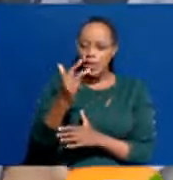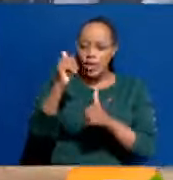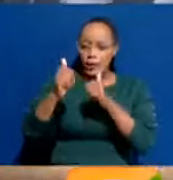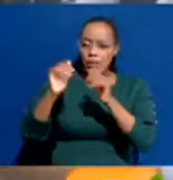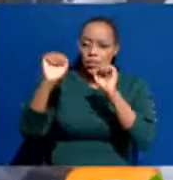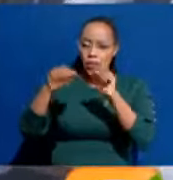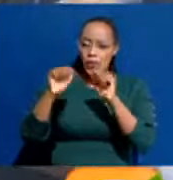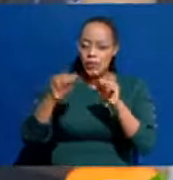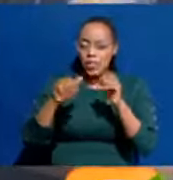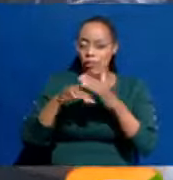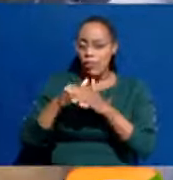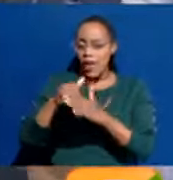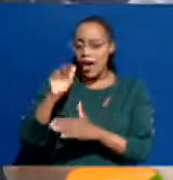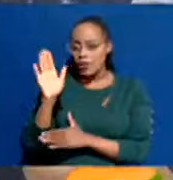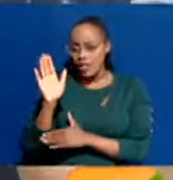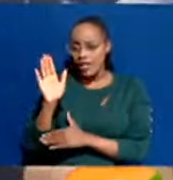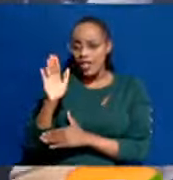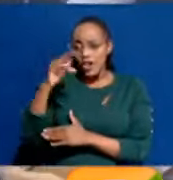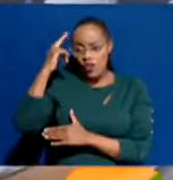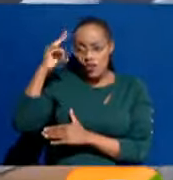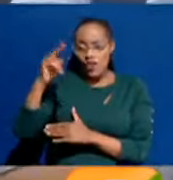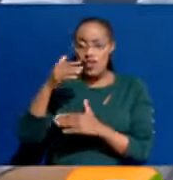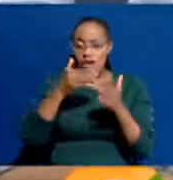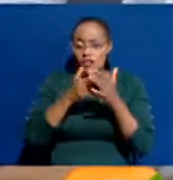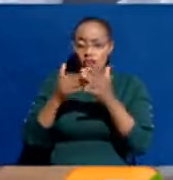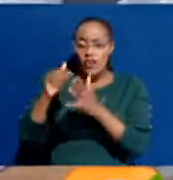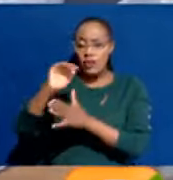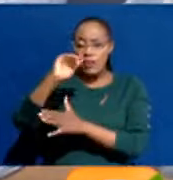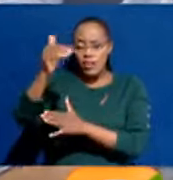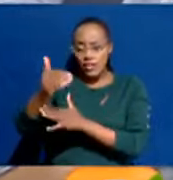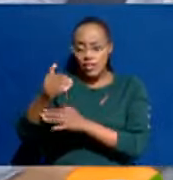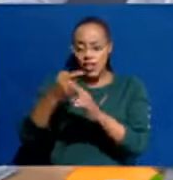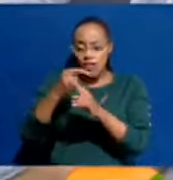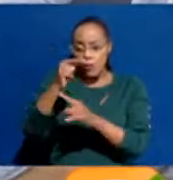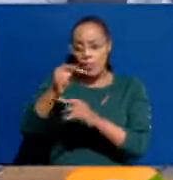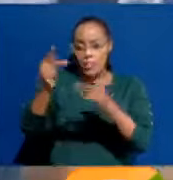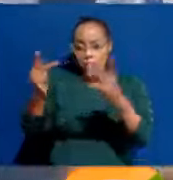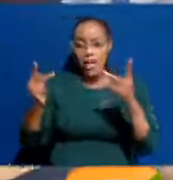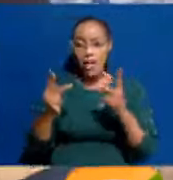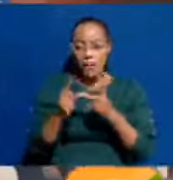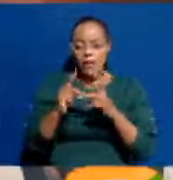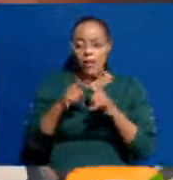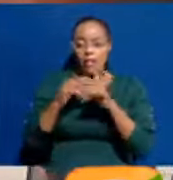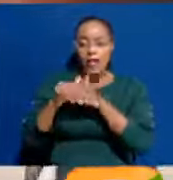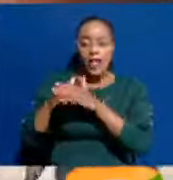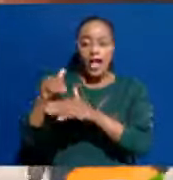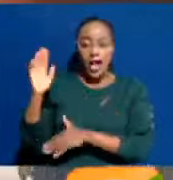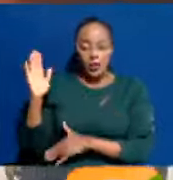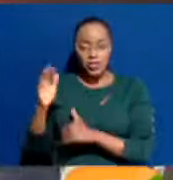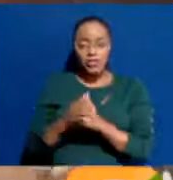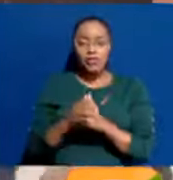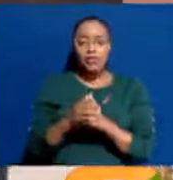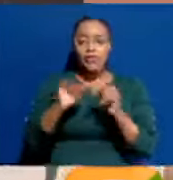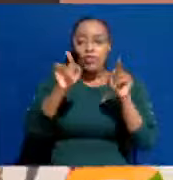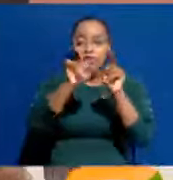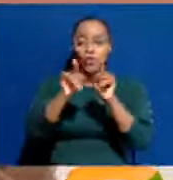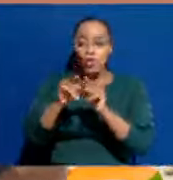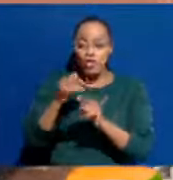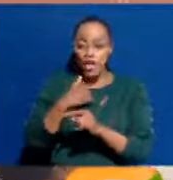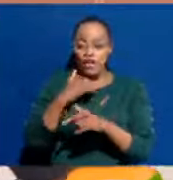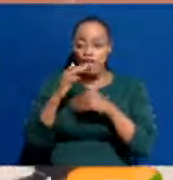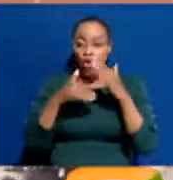be exit of the Forbidden City from this gate, come out. Kando na hayo, kuna